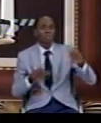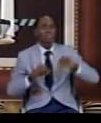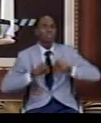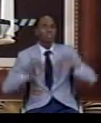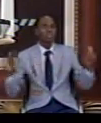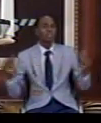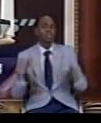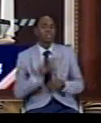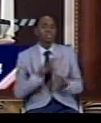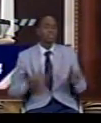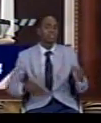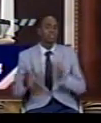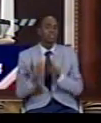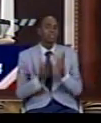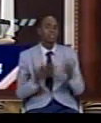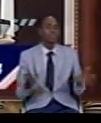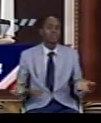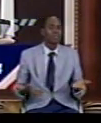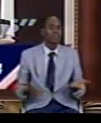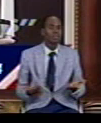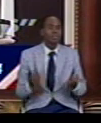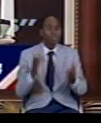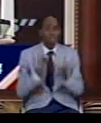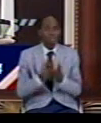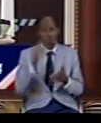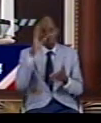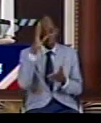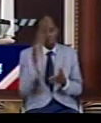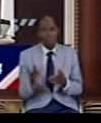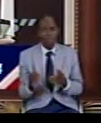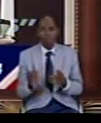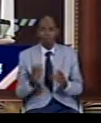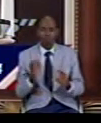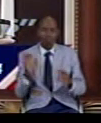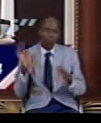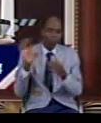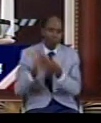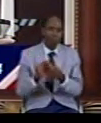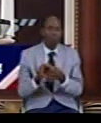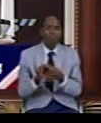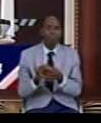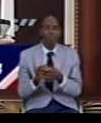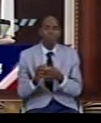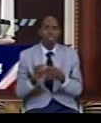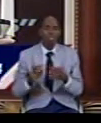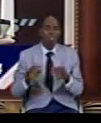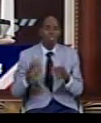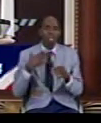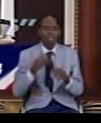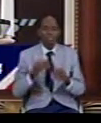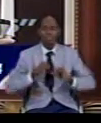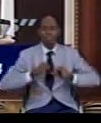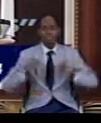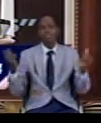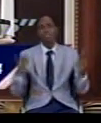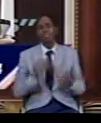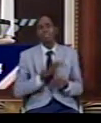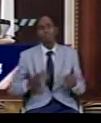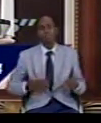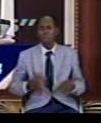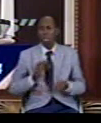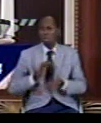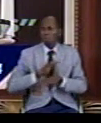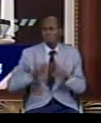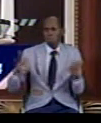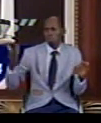Jesus Christ? He indulged himself and he denied Christ. What does it mean to deny Christ? I don't know